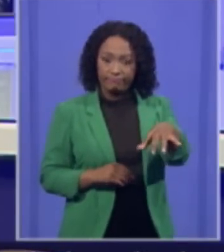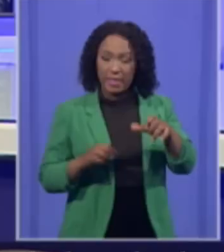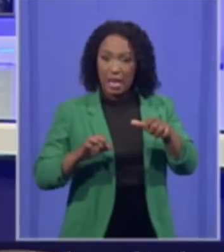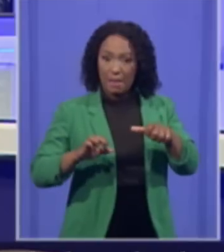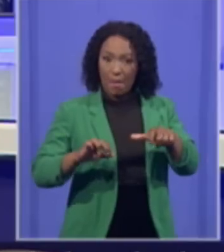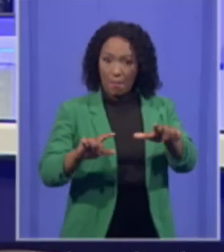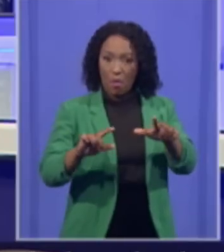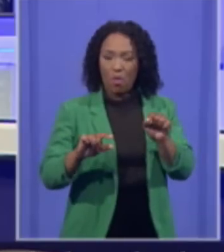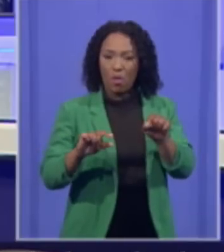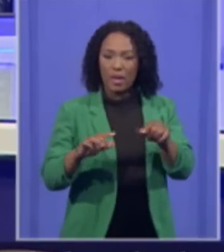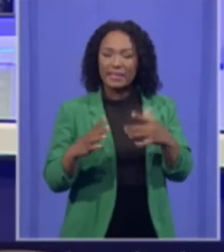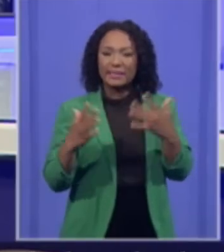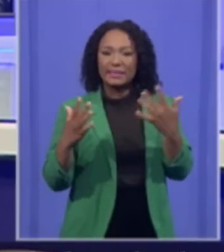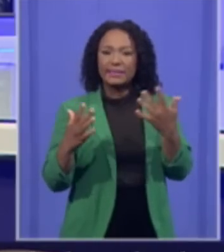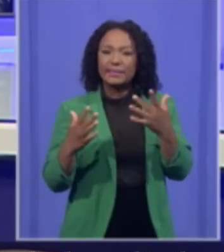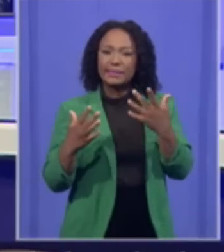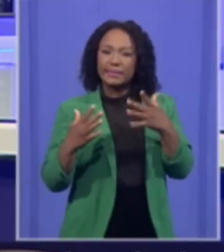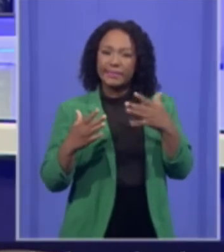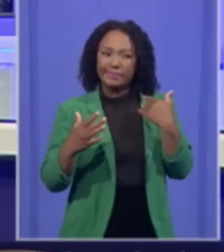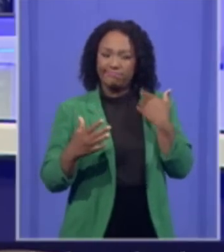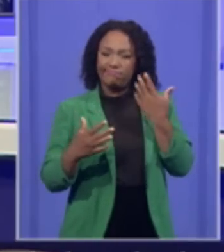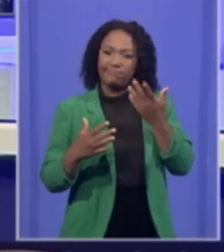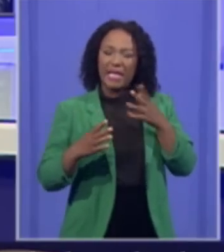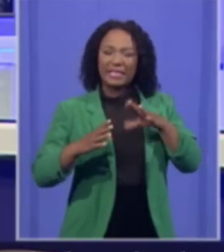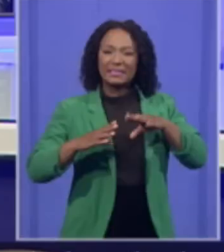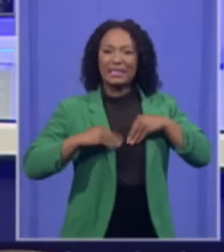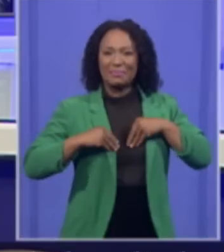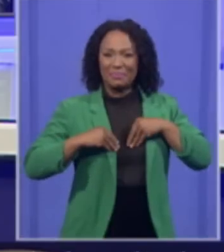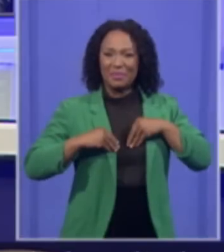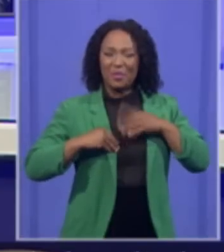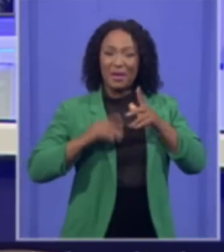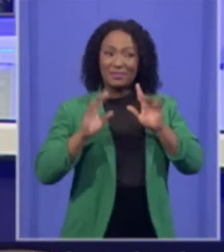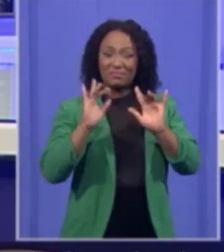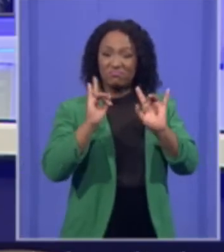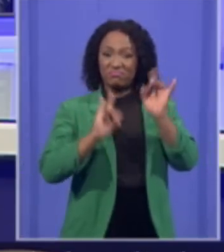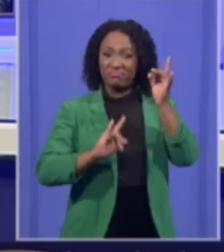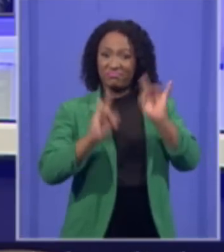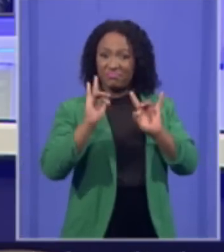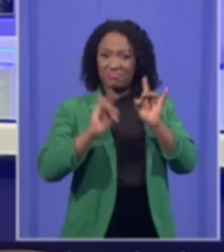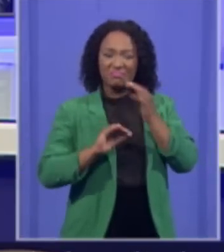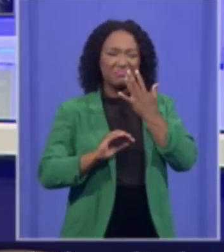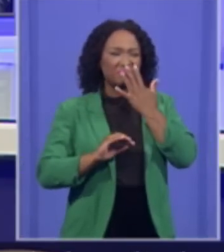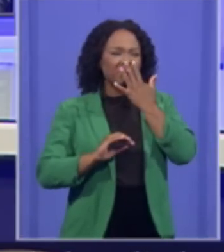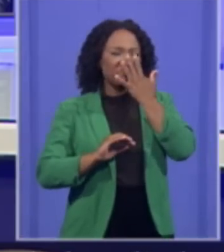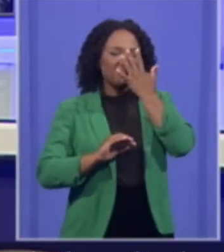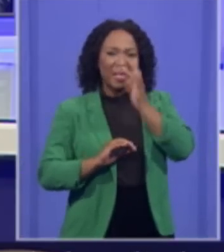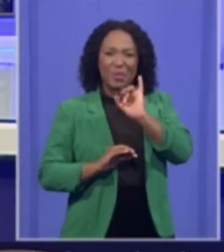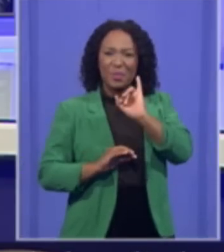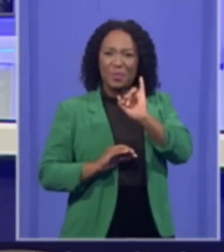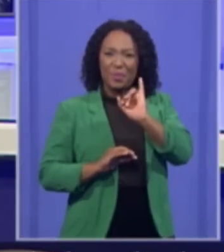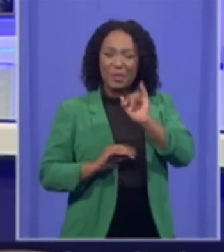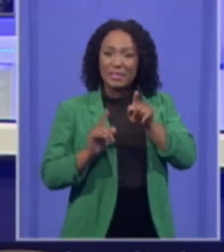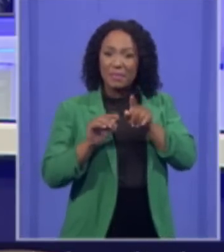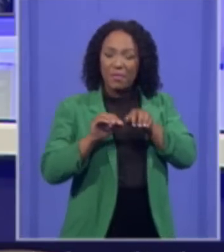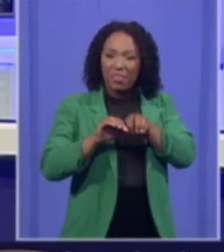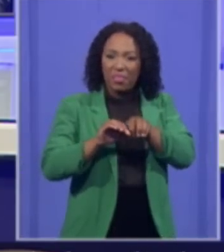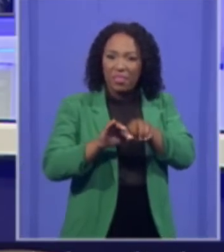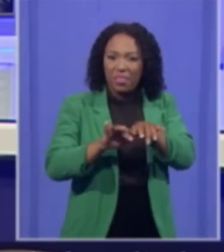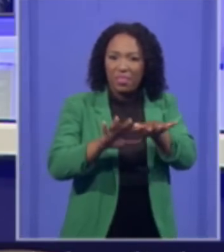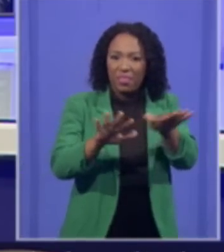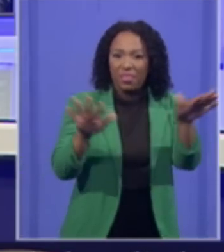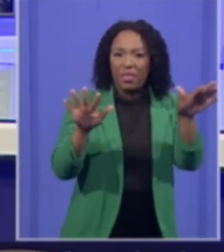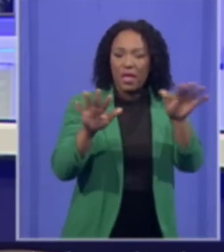tlišago monkgo o sa kgotlelelwego bonolo ka toropong yeo. Kelela tšhila yeo e elela le ka magaeng a